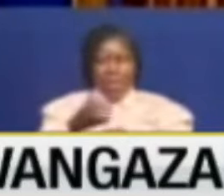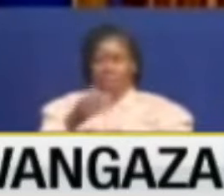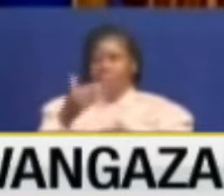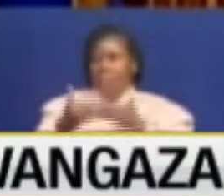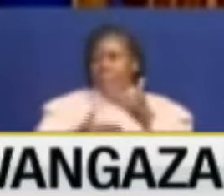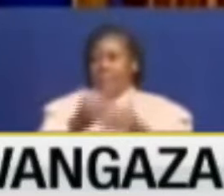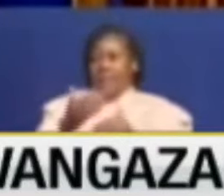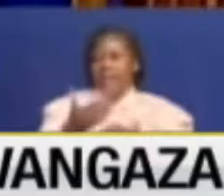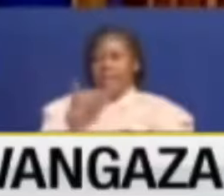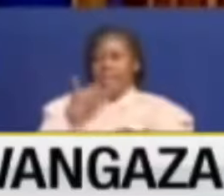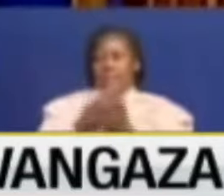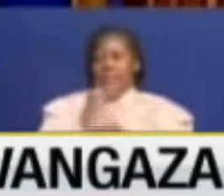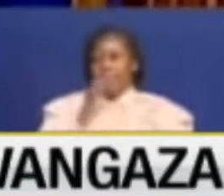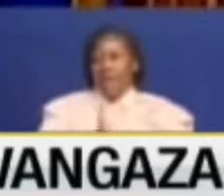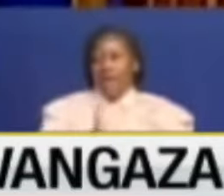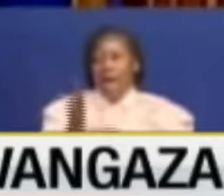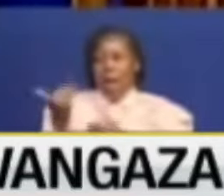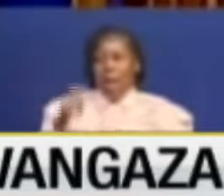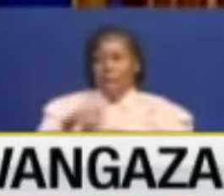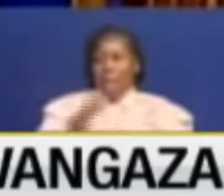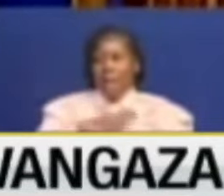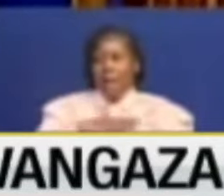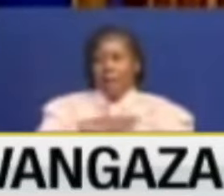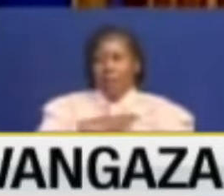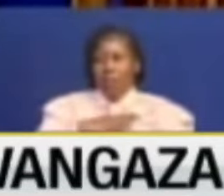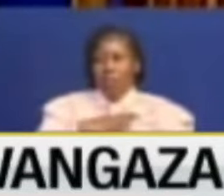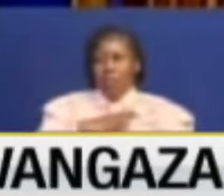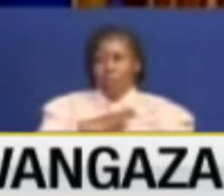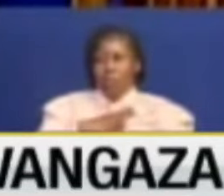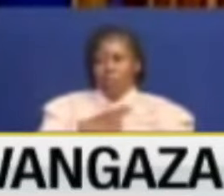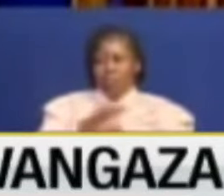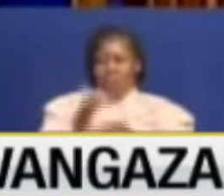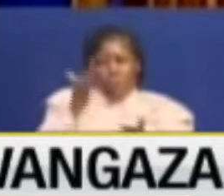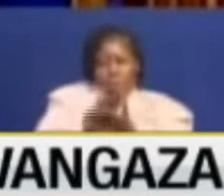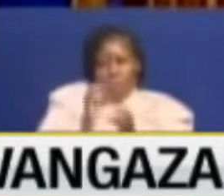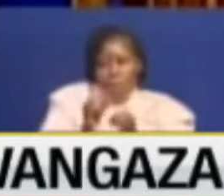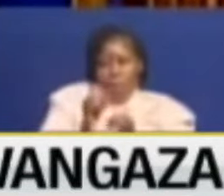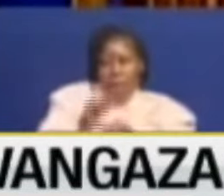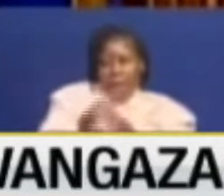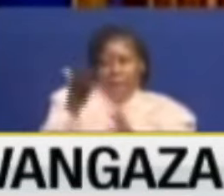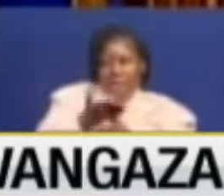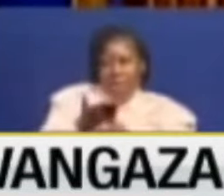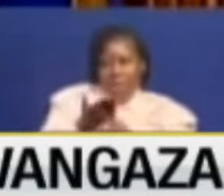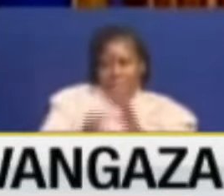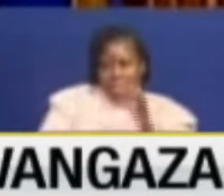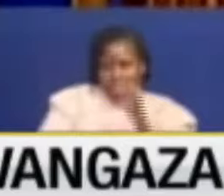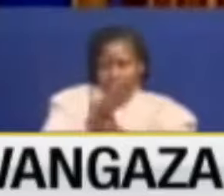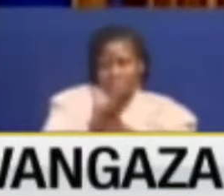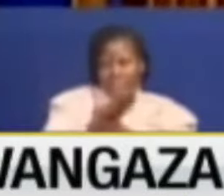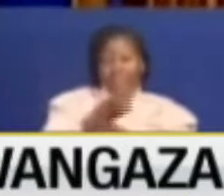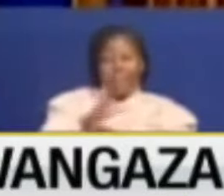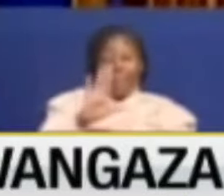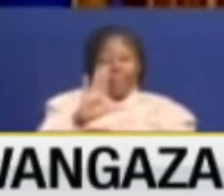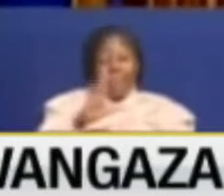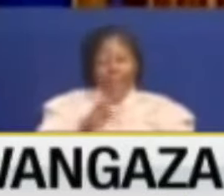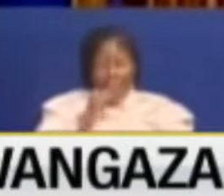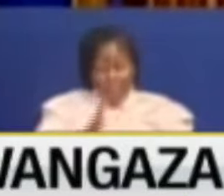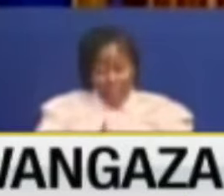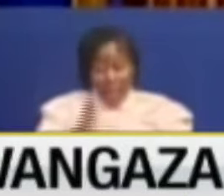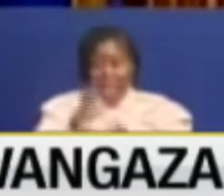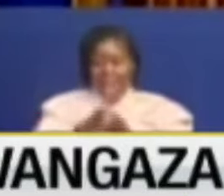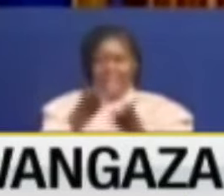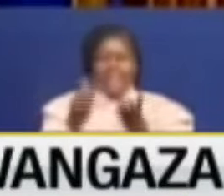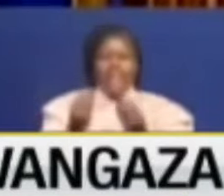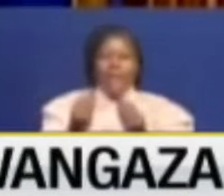Council. Thank you, Mr. Speaker, sir, and I hope my time was frozen when the intervention came. Indeed, Mr. Speaker, sir, our case is that